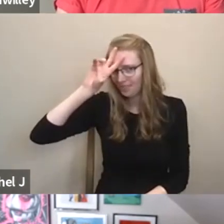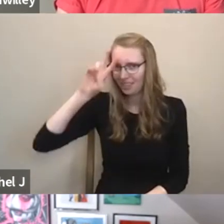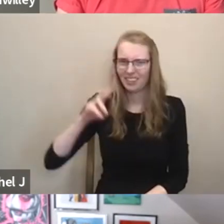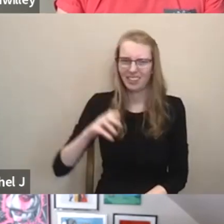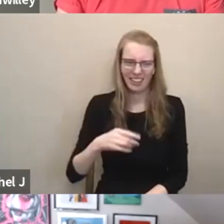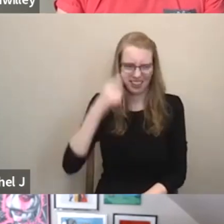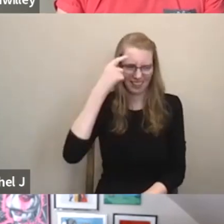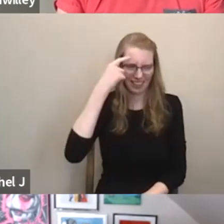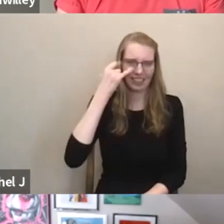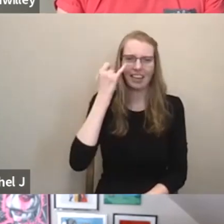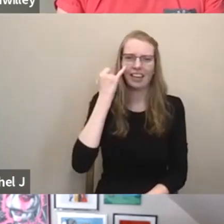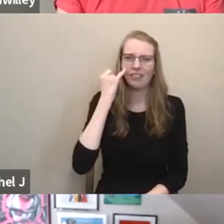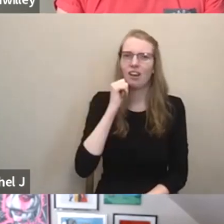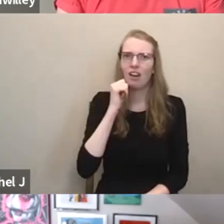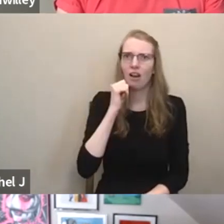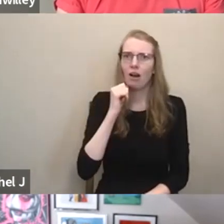artist. And